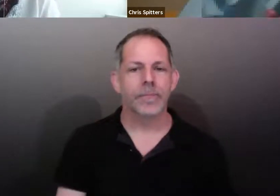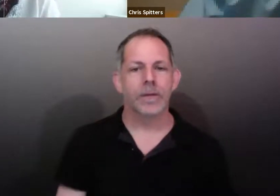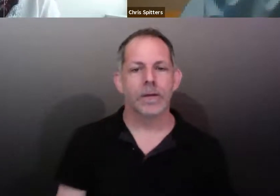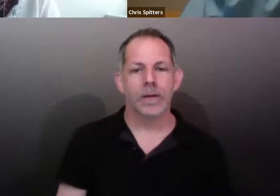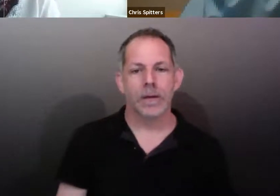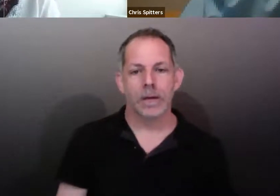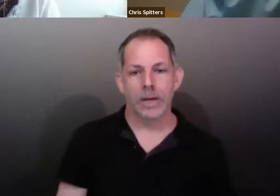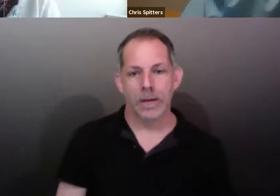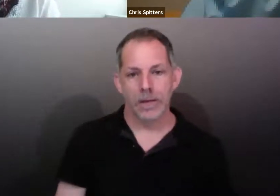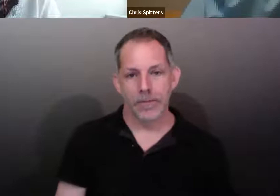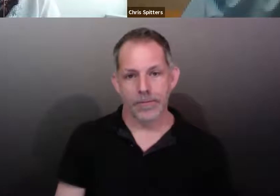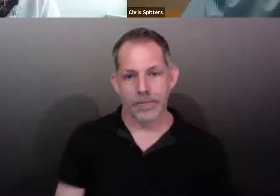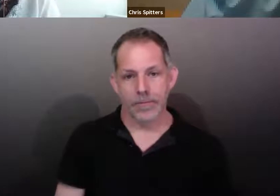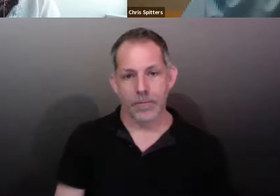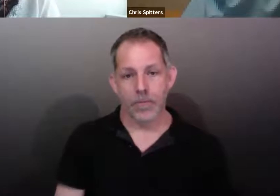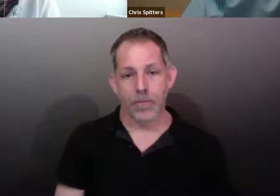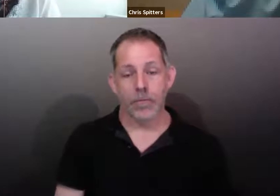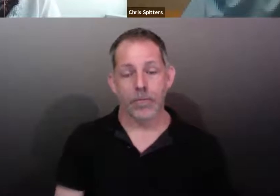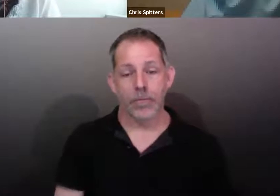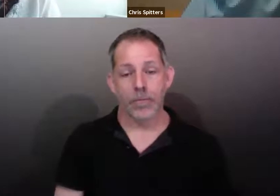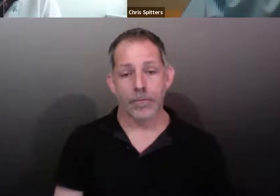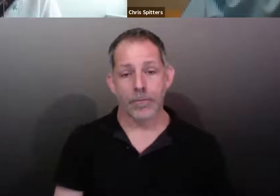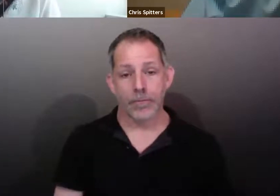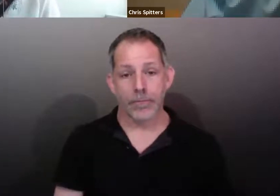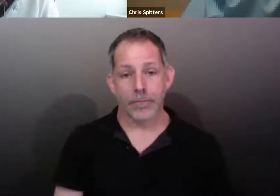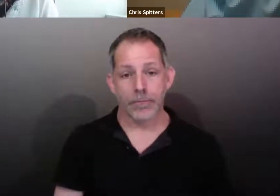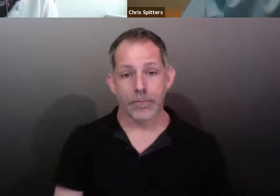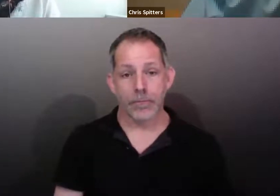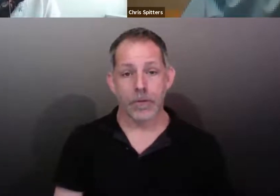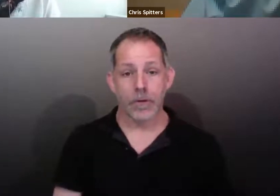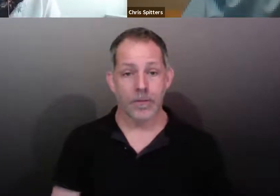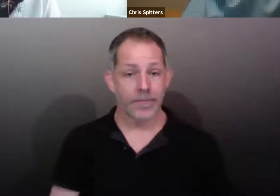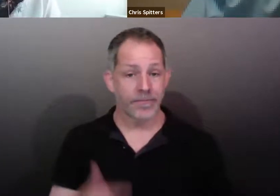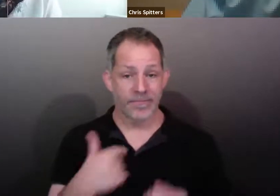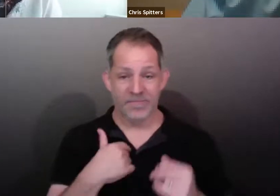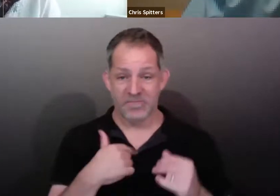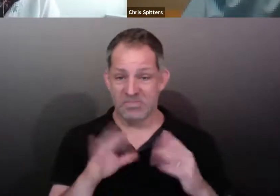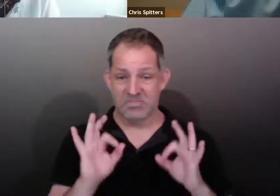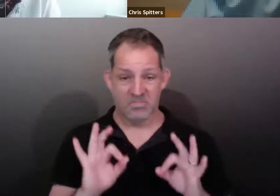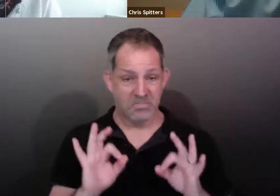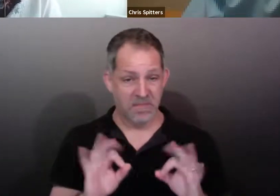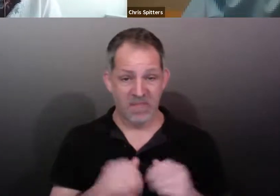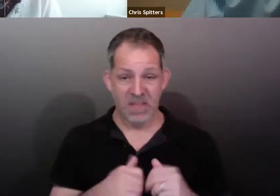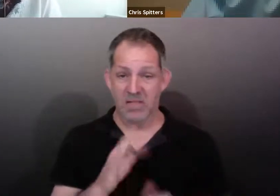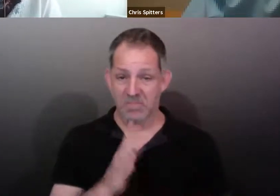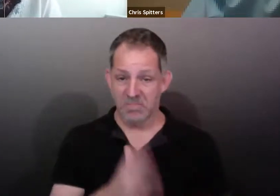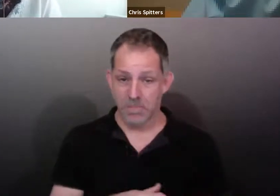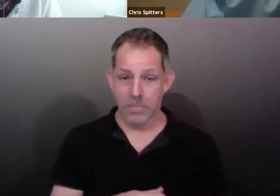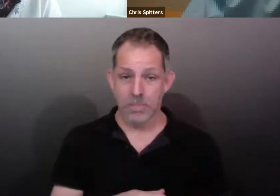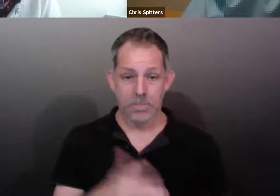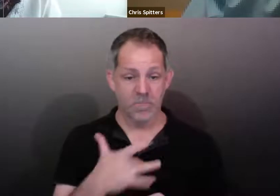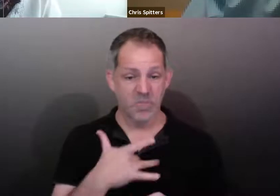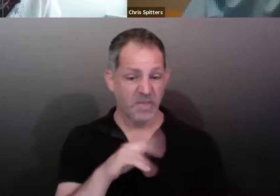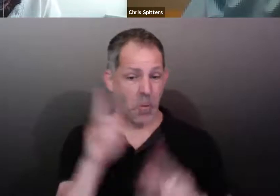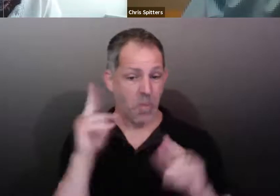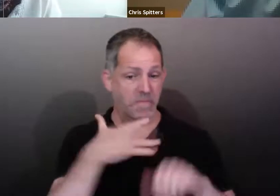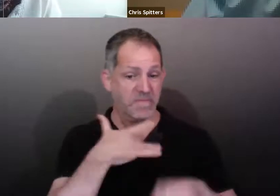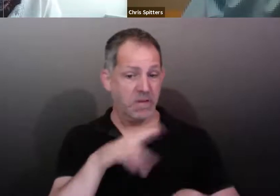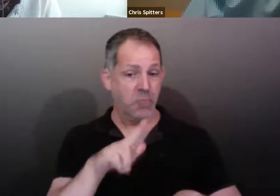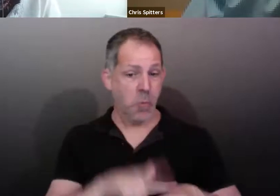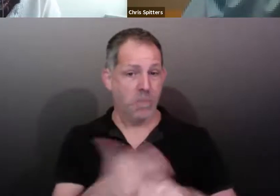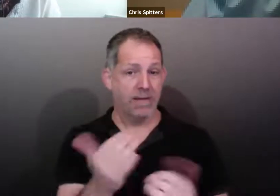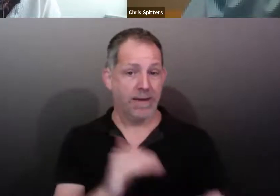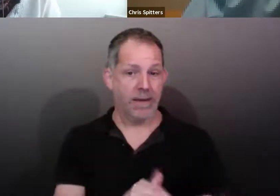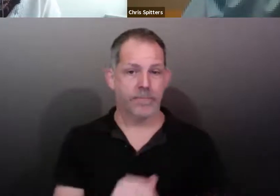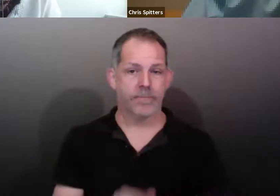it wasn't a big chore to get back to work? Yeah, well, thanks for asking. I work in healthcare, and so it was really important to me to